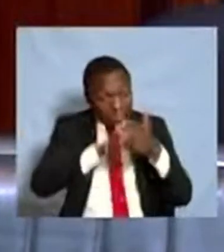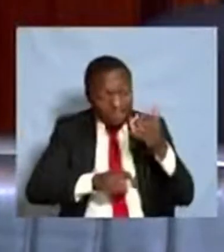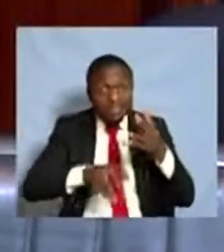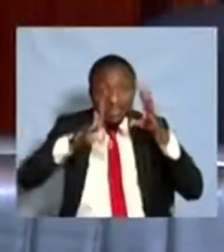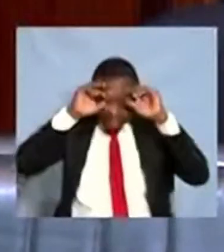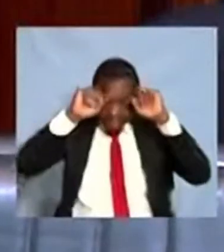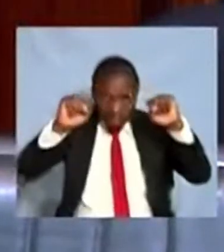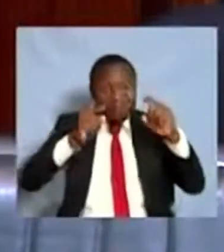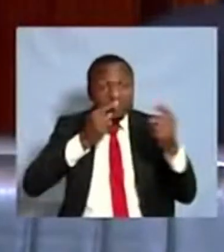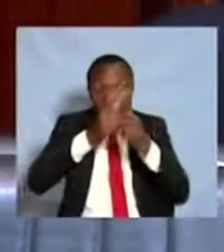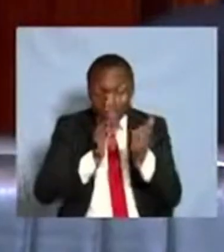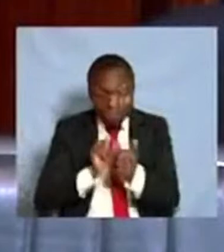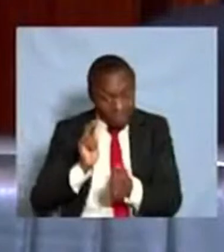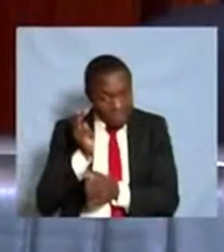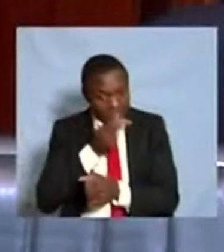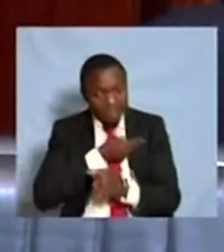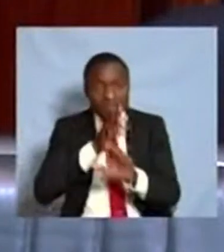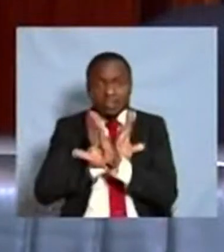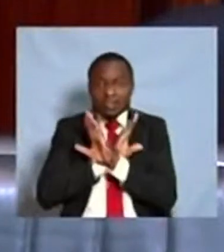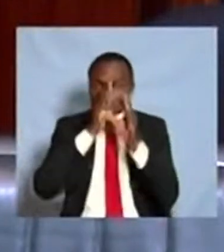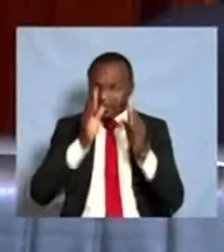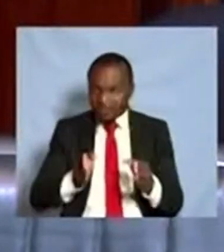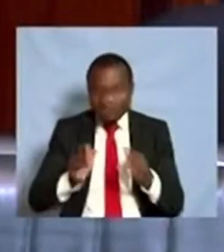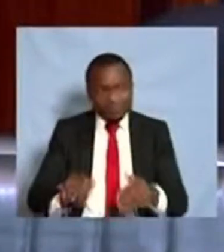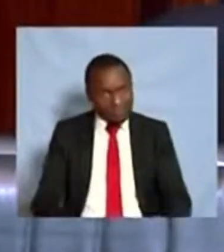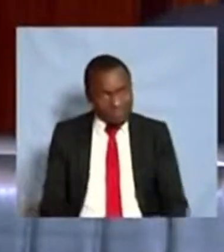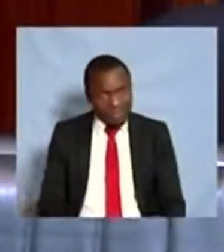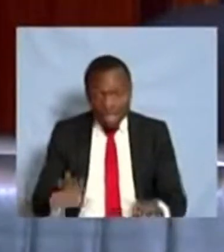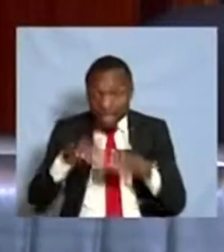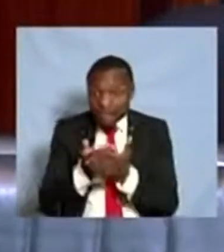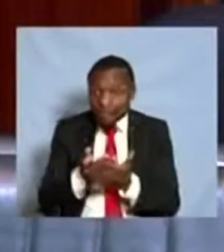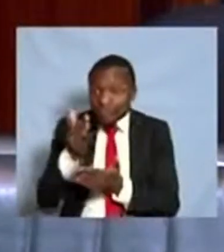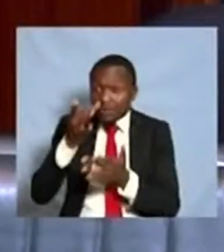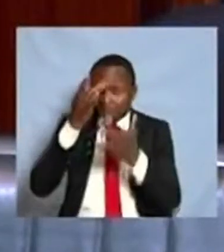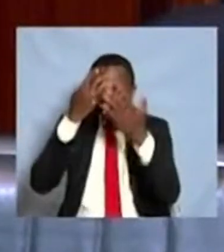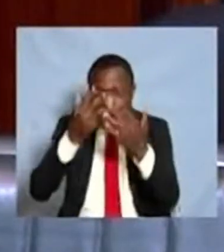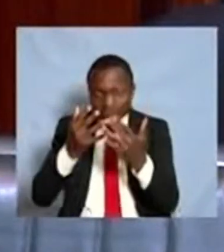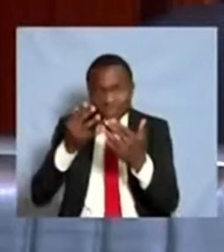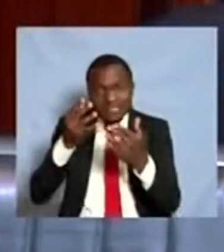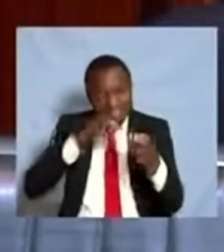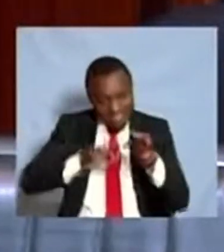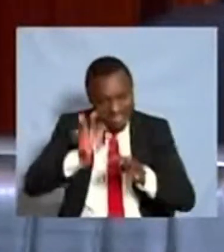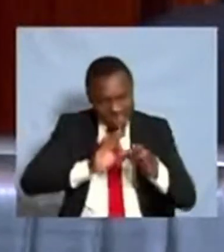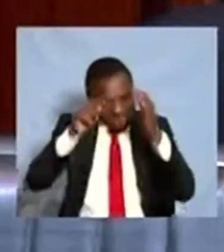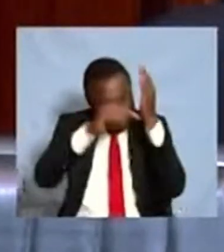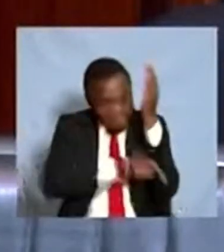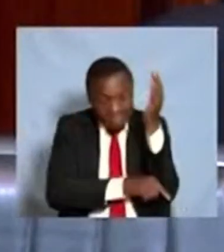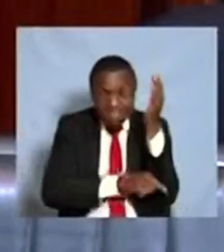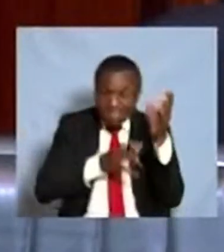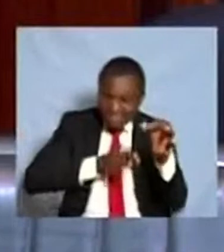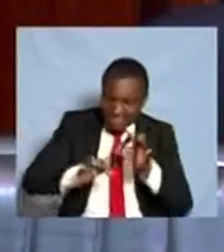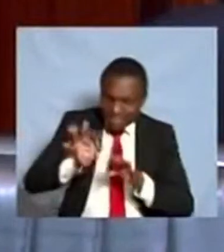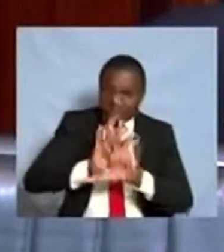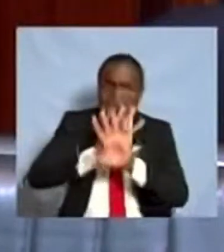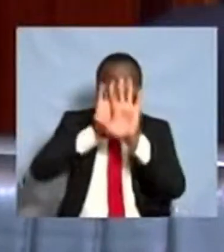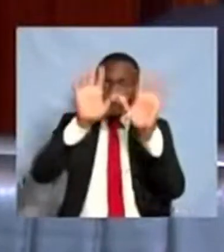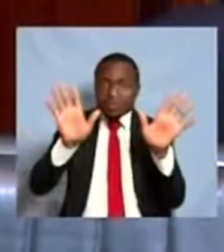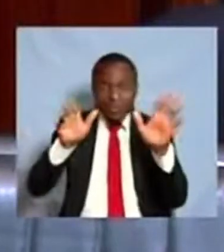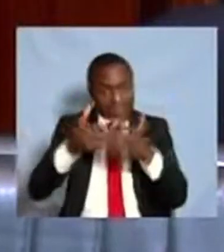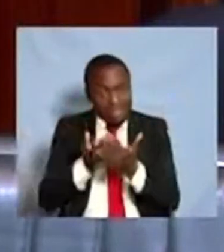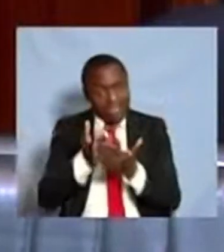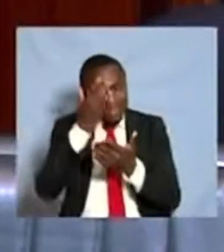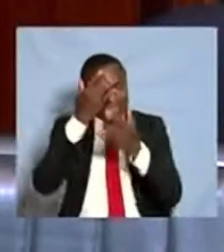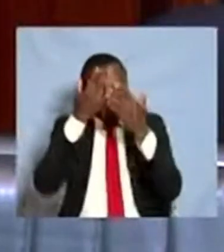talked about us as Zambians being compliant. I would have expected him to go further and outline clearly how he's